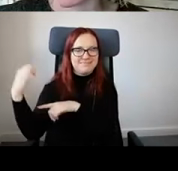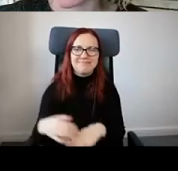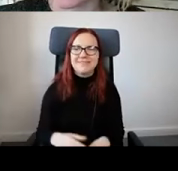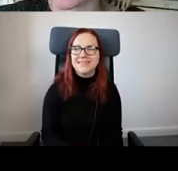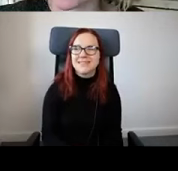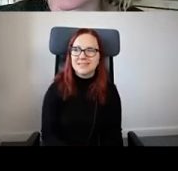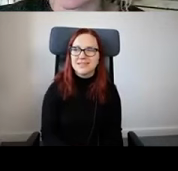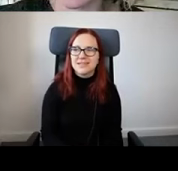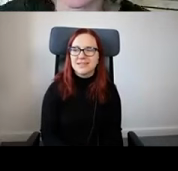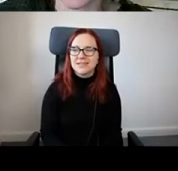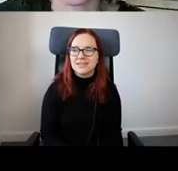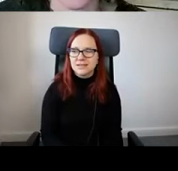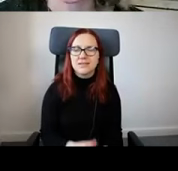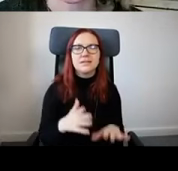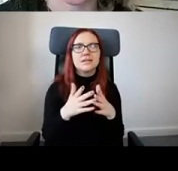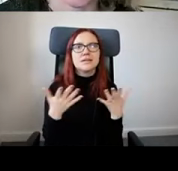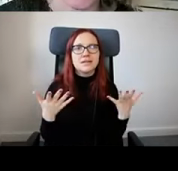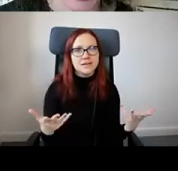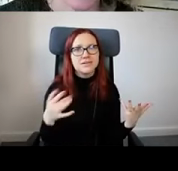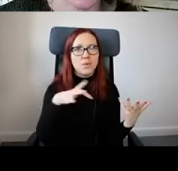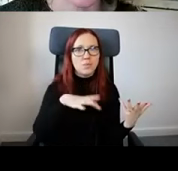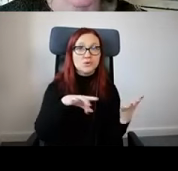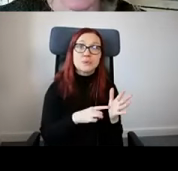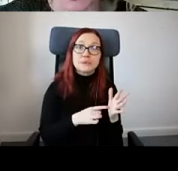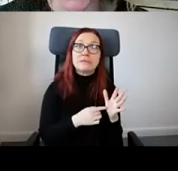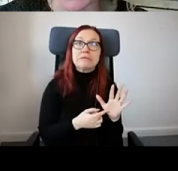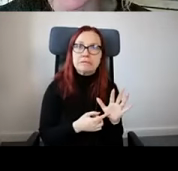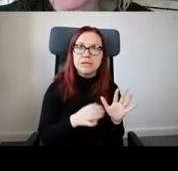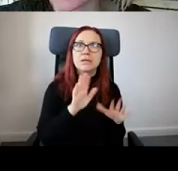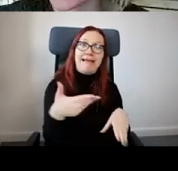and to have it to be a call to action, because the reality is mental health is everybody's